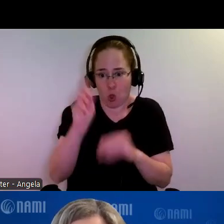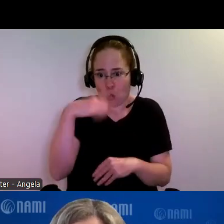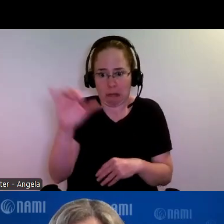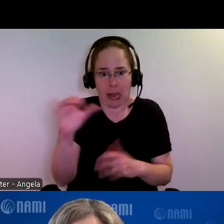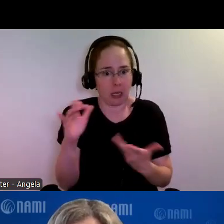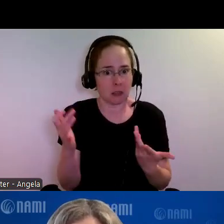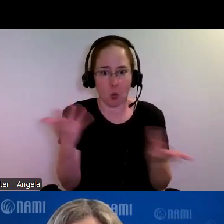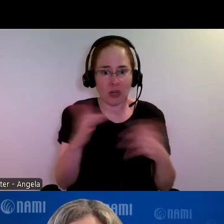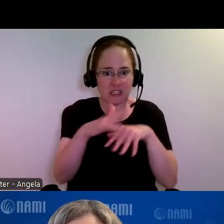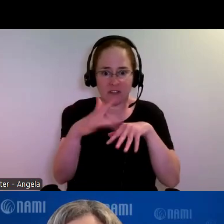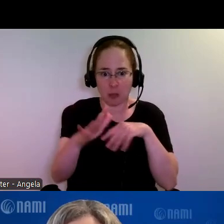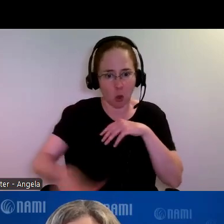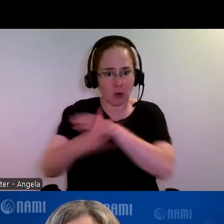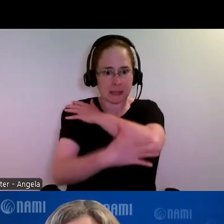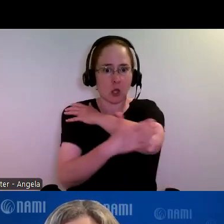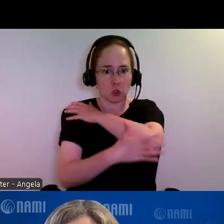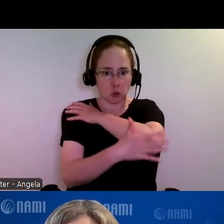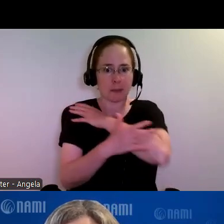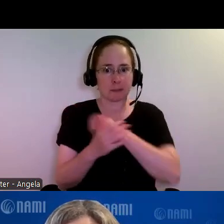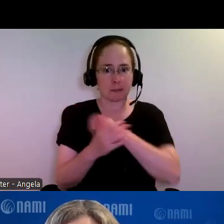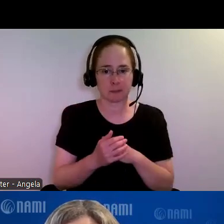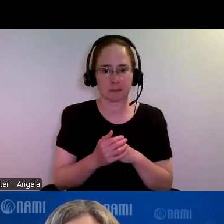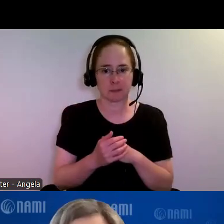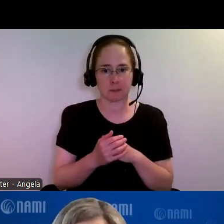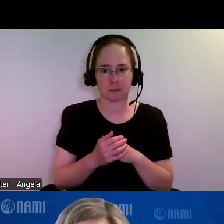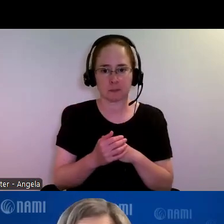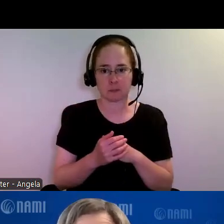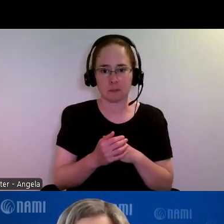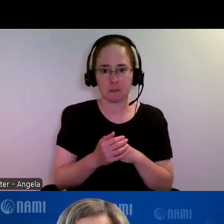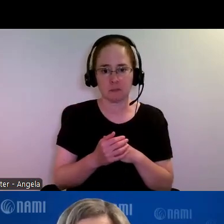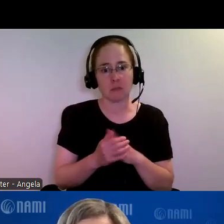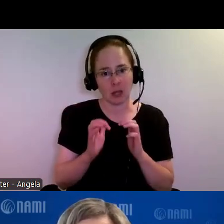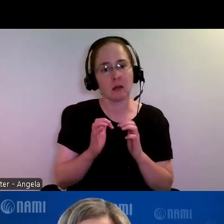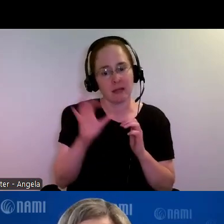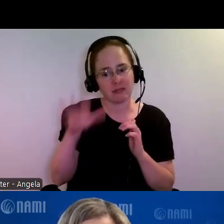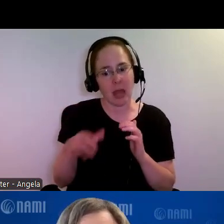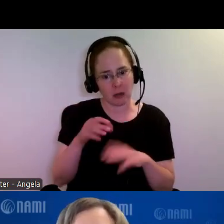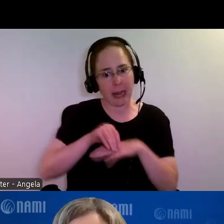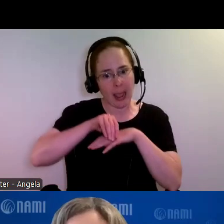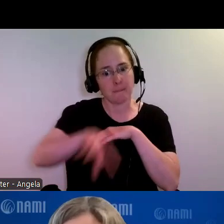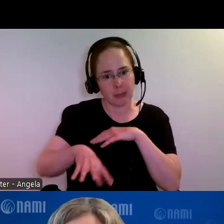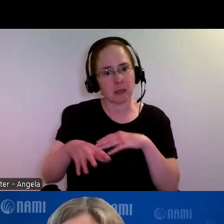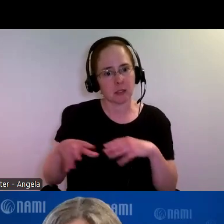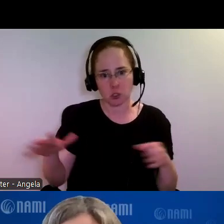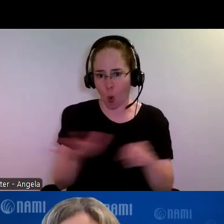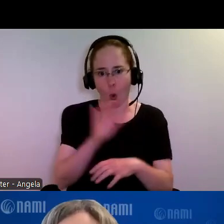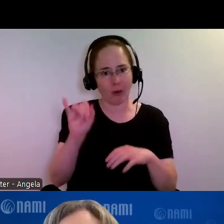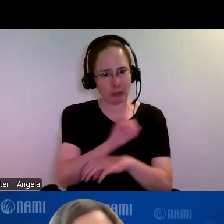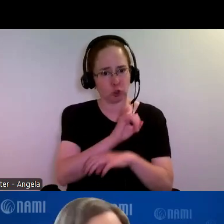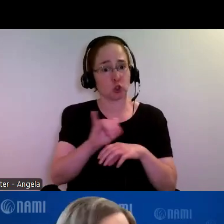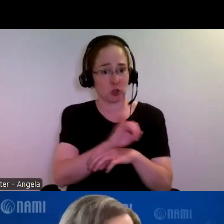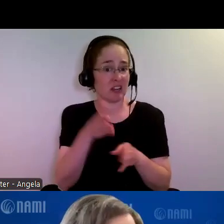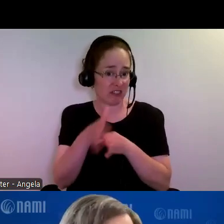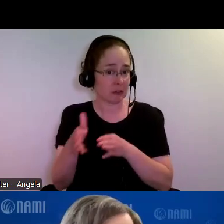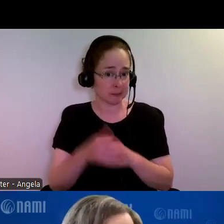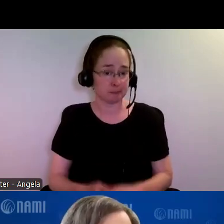available across the country, and you know, how that impacts the entire industry or the entire